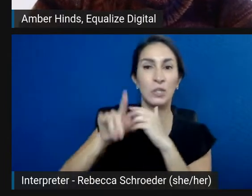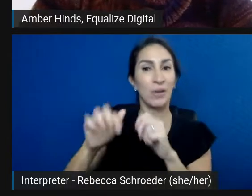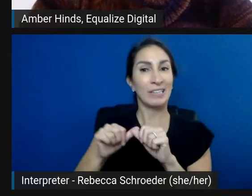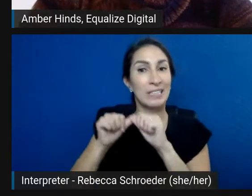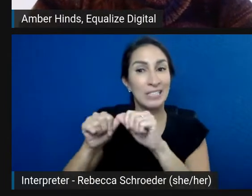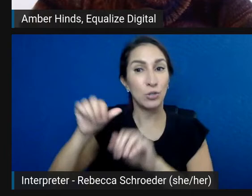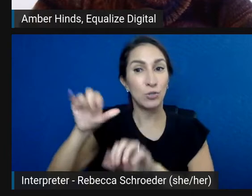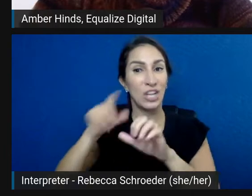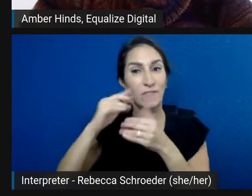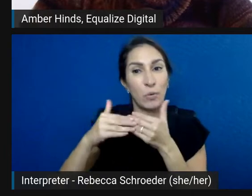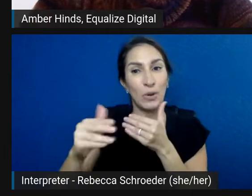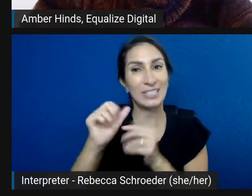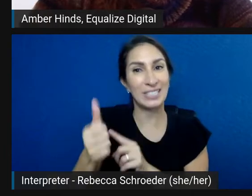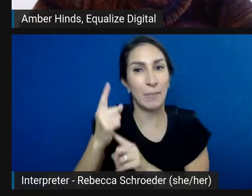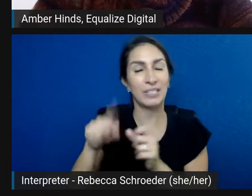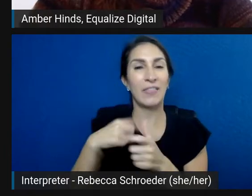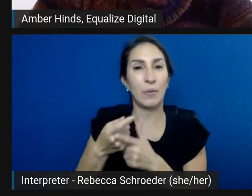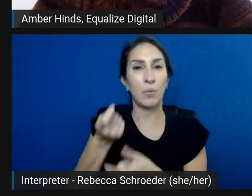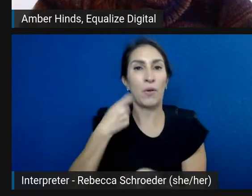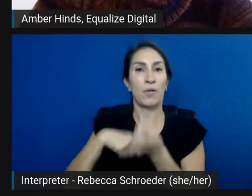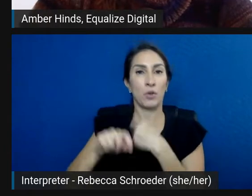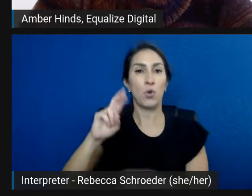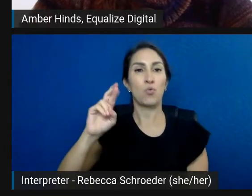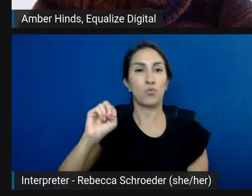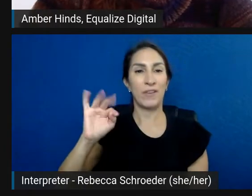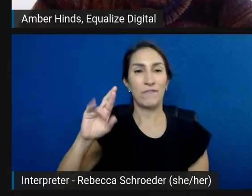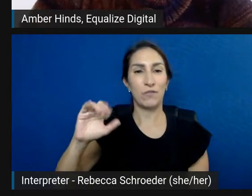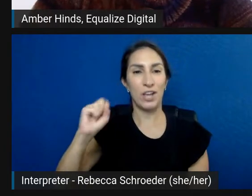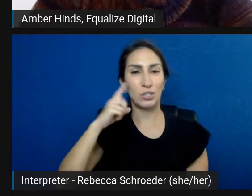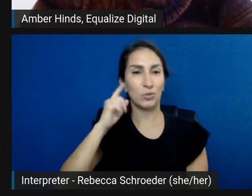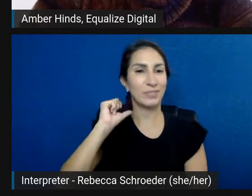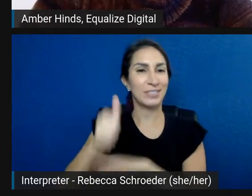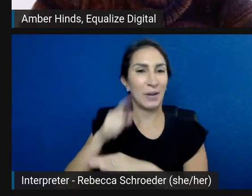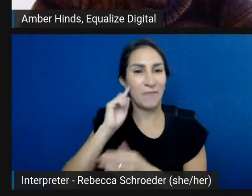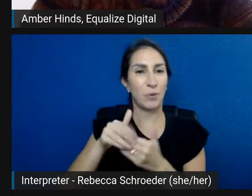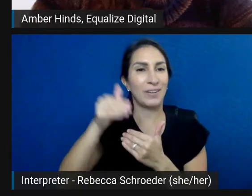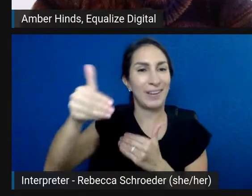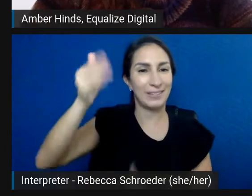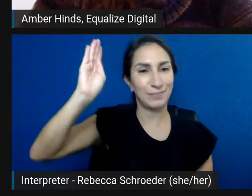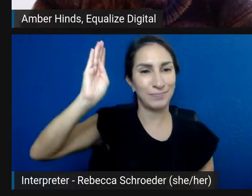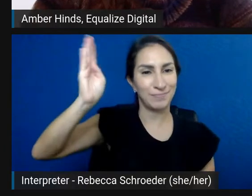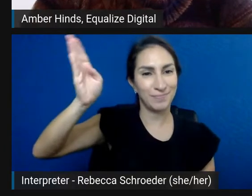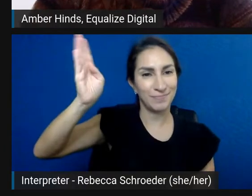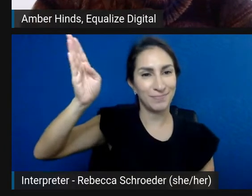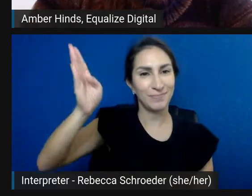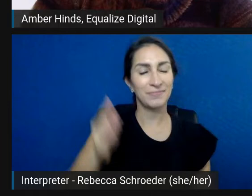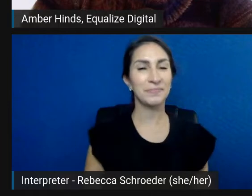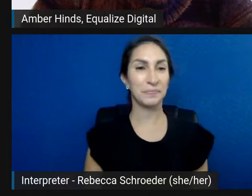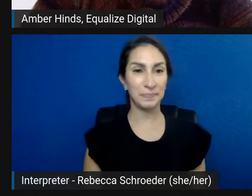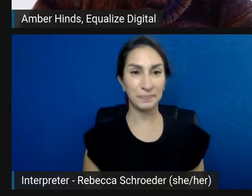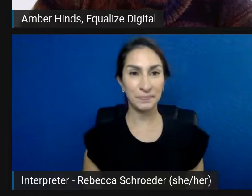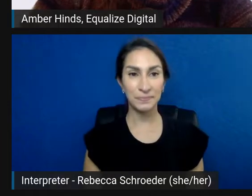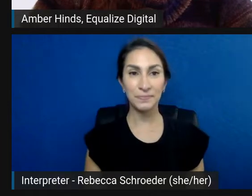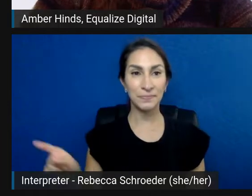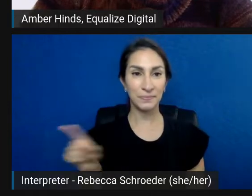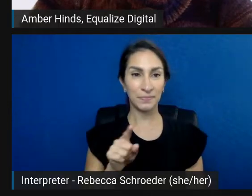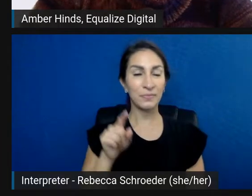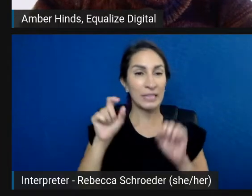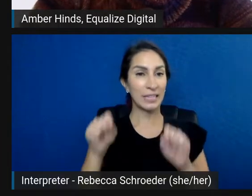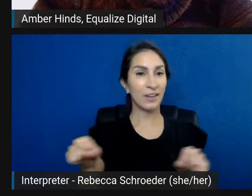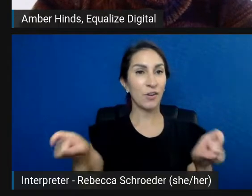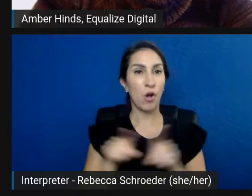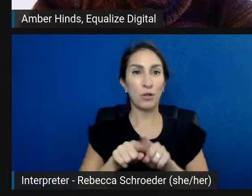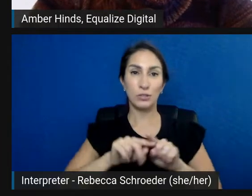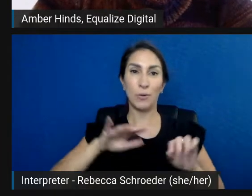will refresh the chat so it'll be set up for our next conversation. You can also tag us on